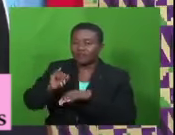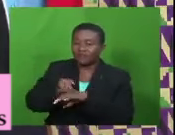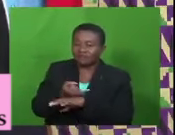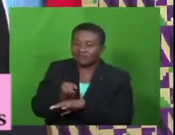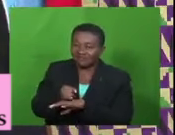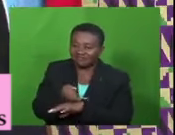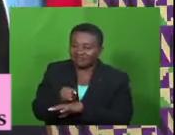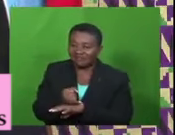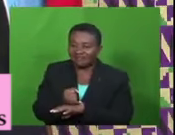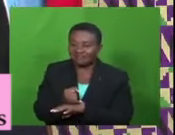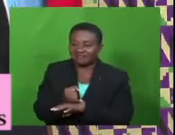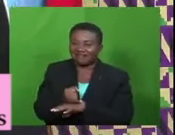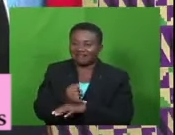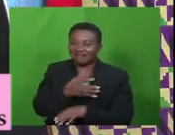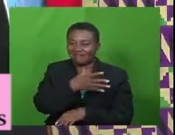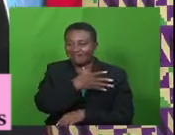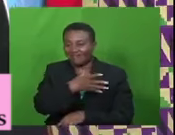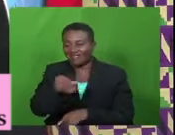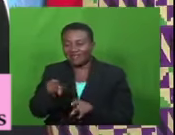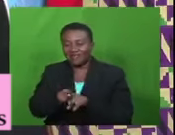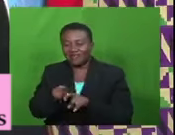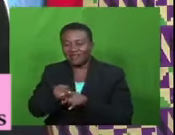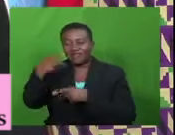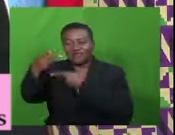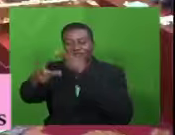industrialization, and tourism.